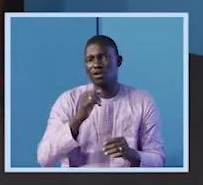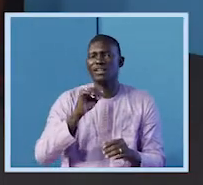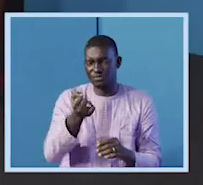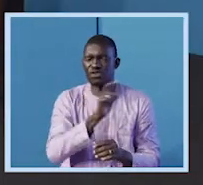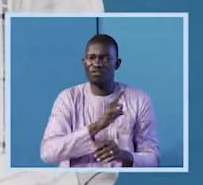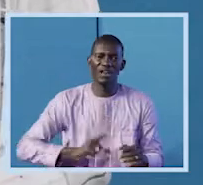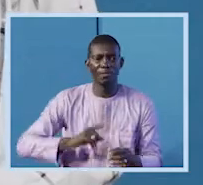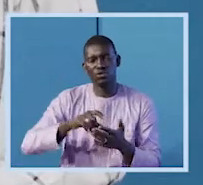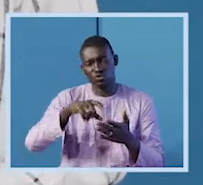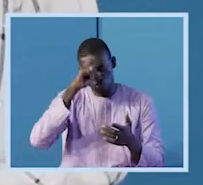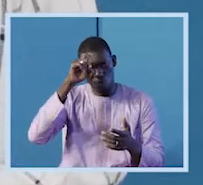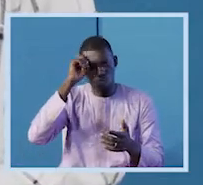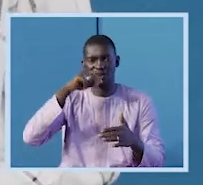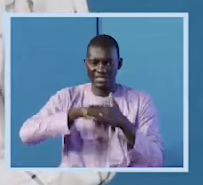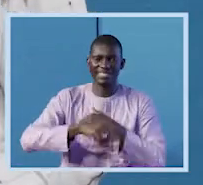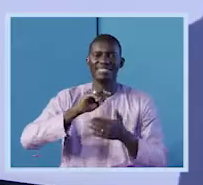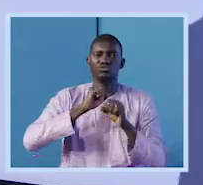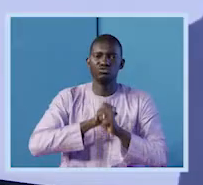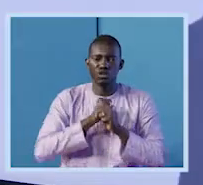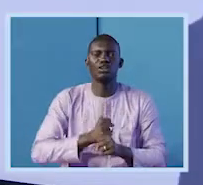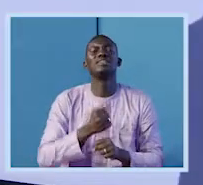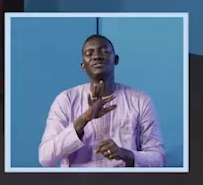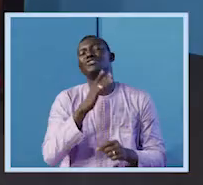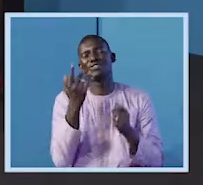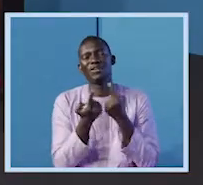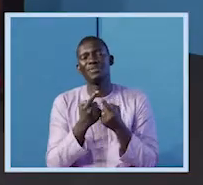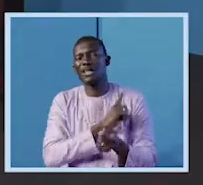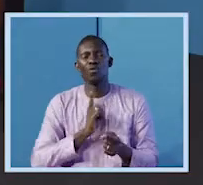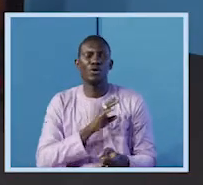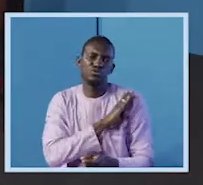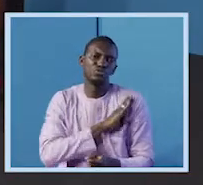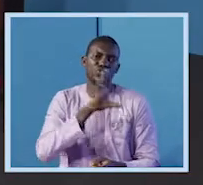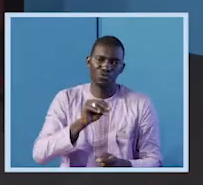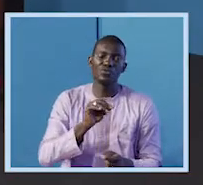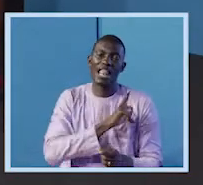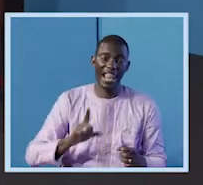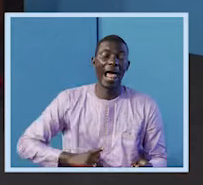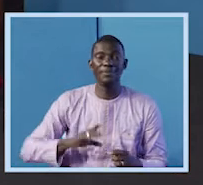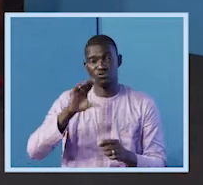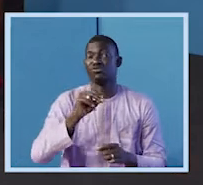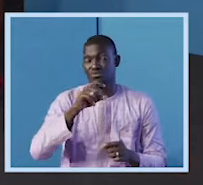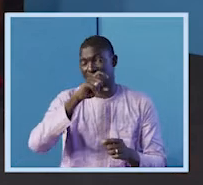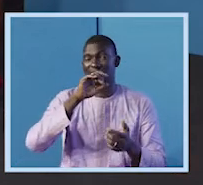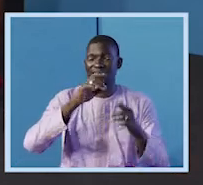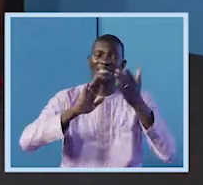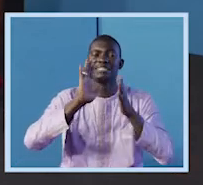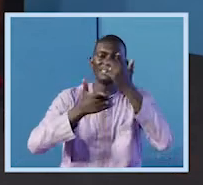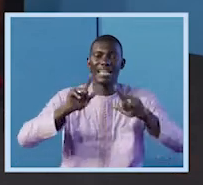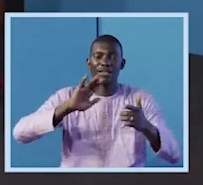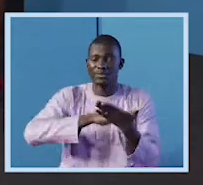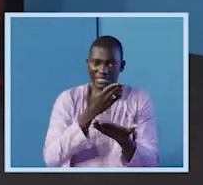because sometimes they're terminologists. Yeah. So this is something that we also do. Exactly. As a sign language